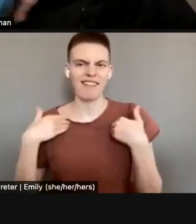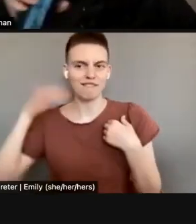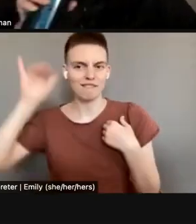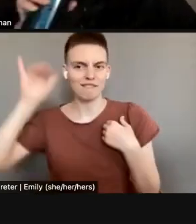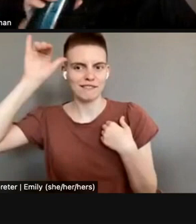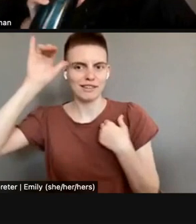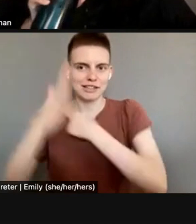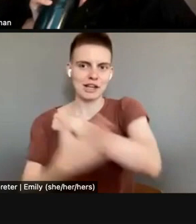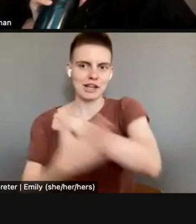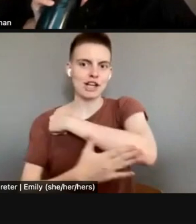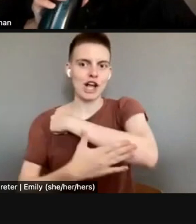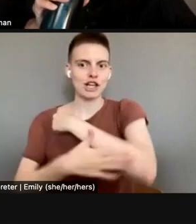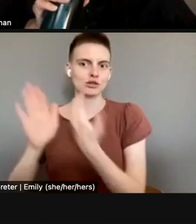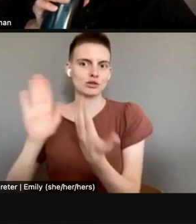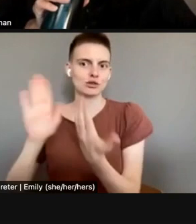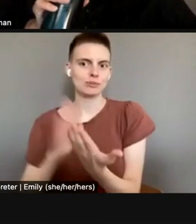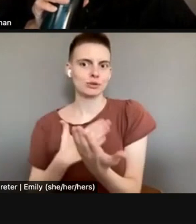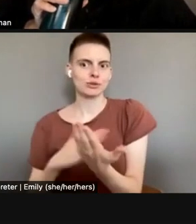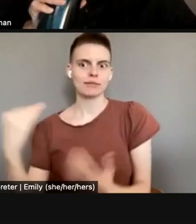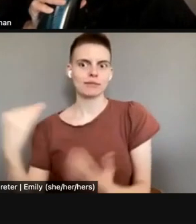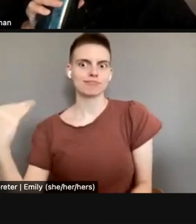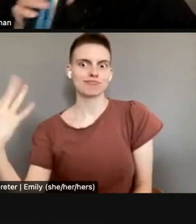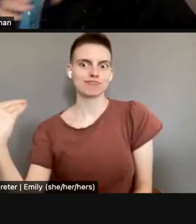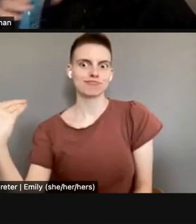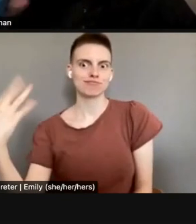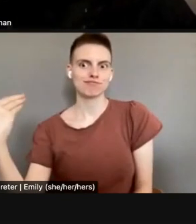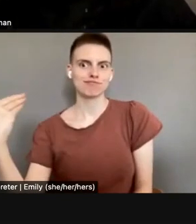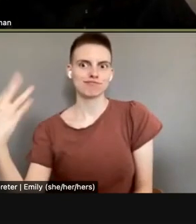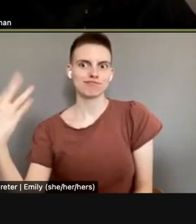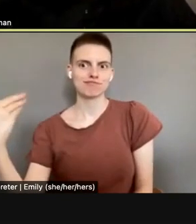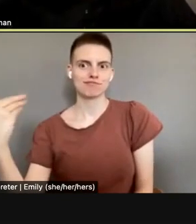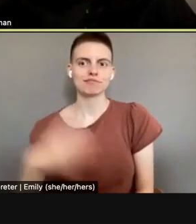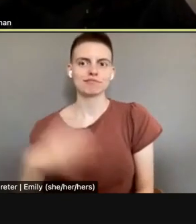Kelia is a big thing now.